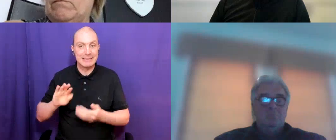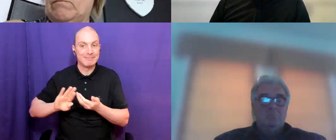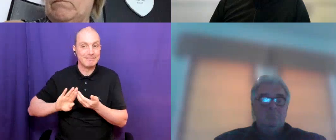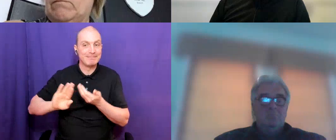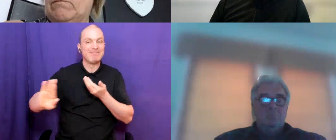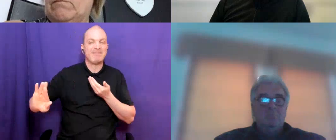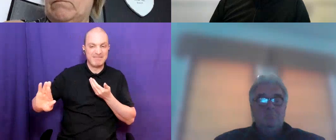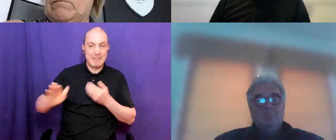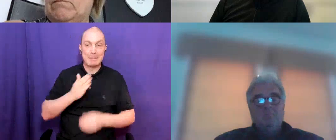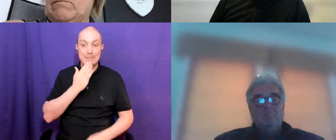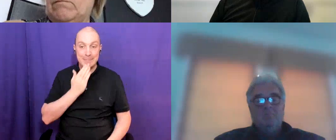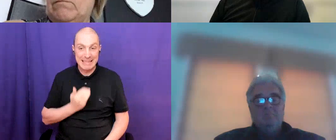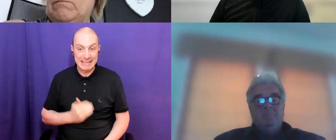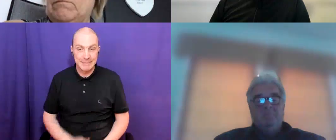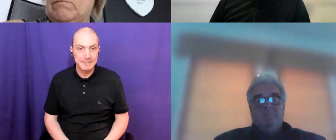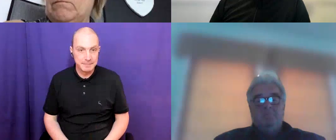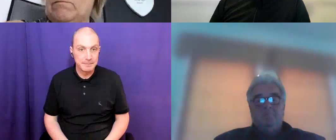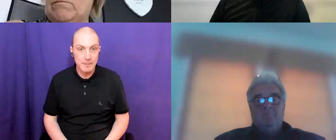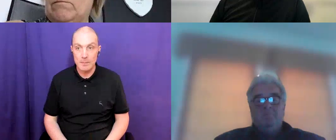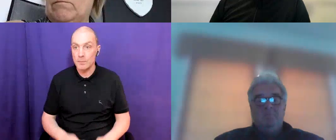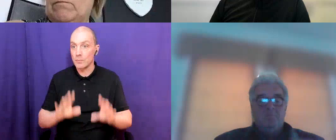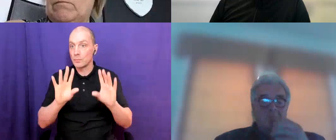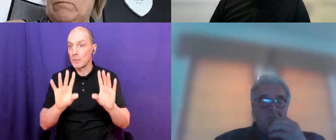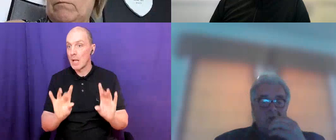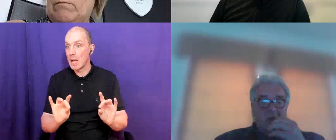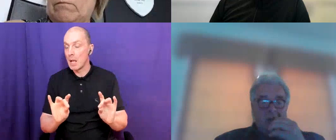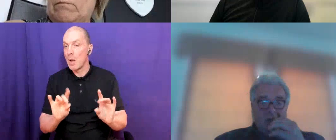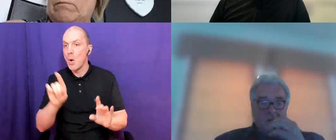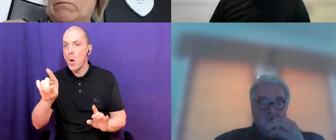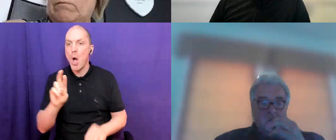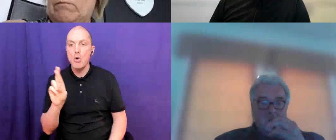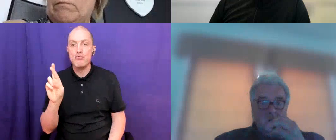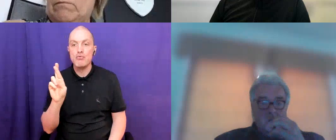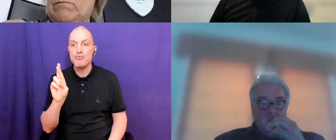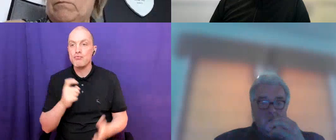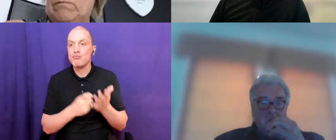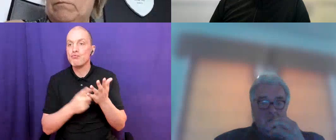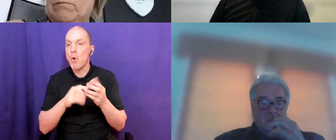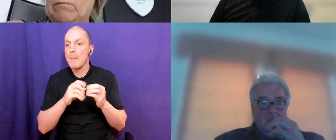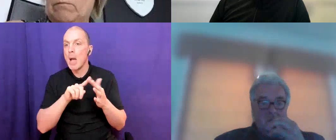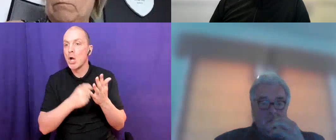a hand up. I'll maybe just stop there and take that question. Robert, can I bring you in?